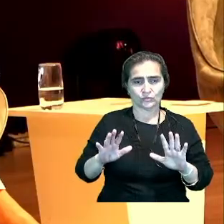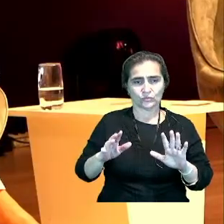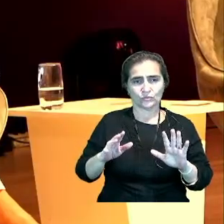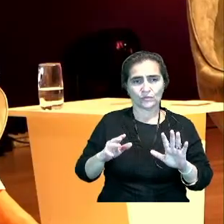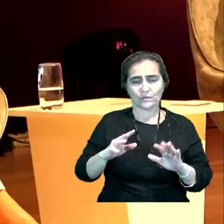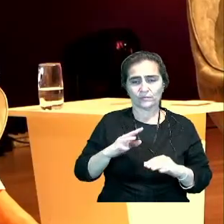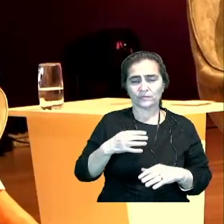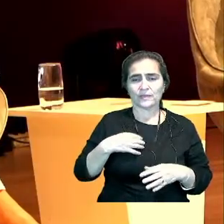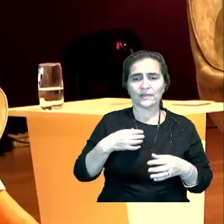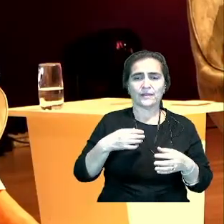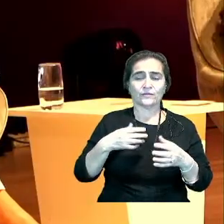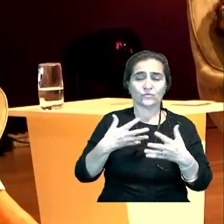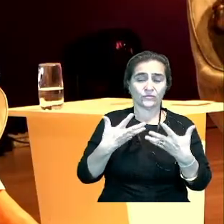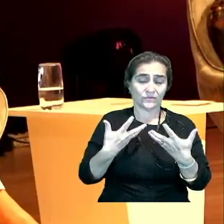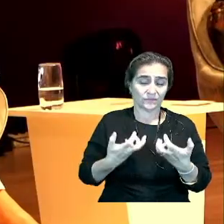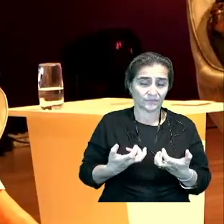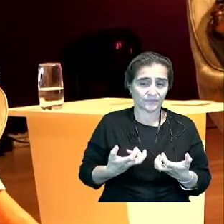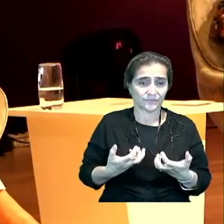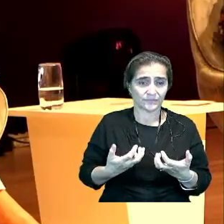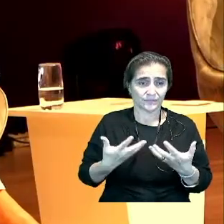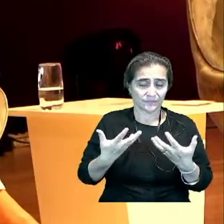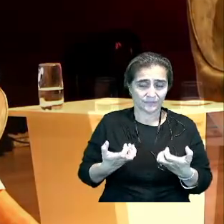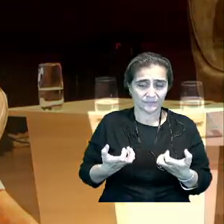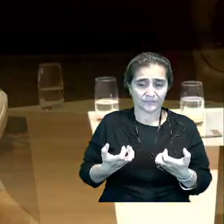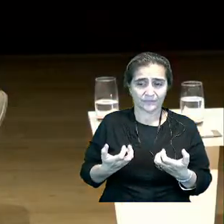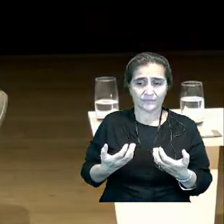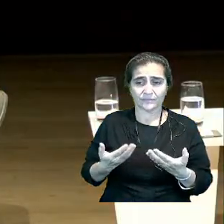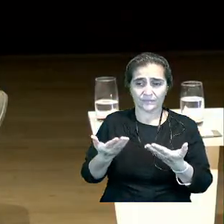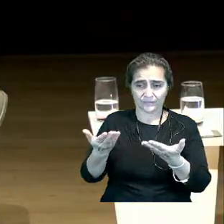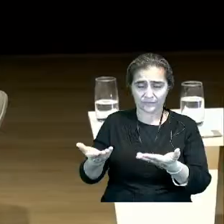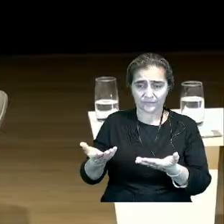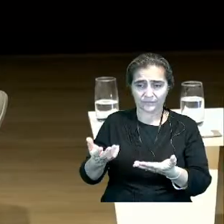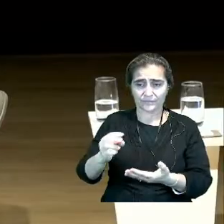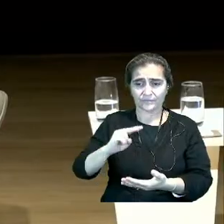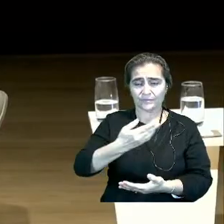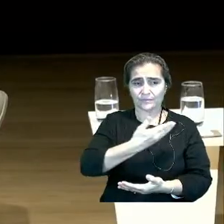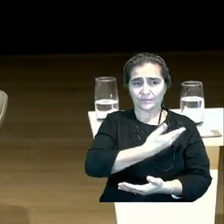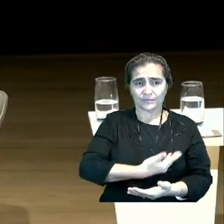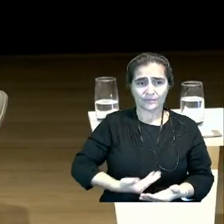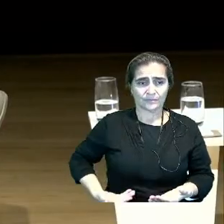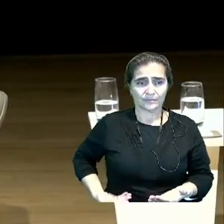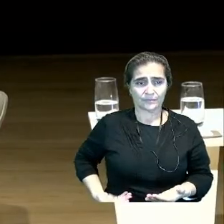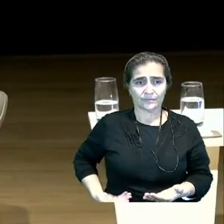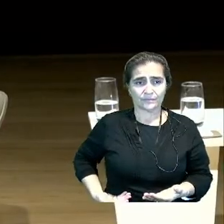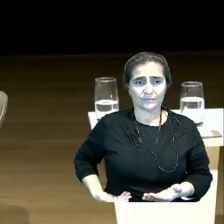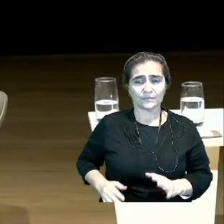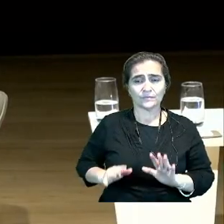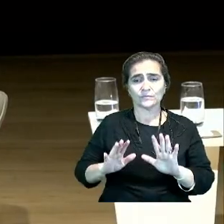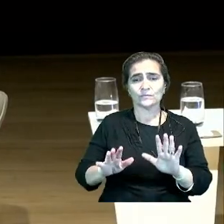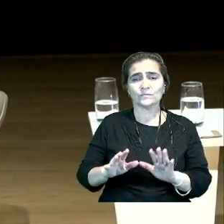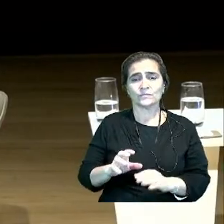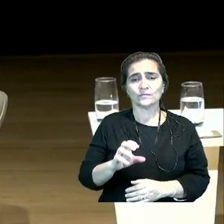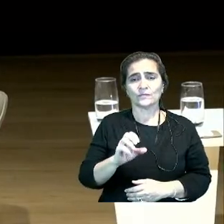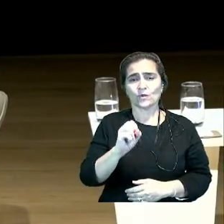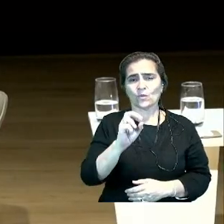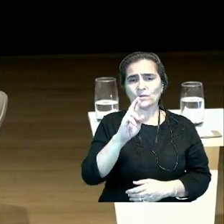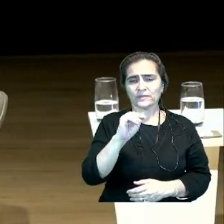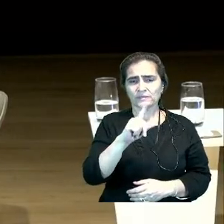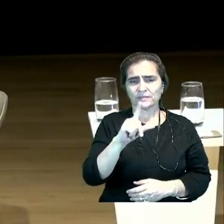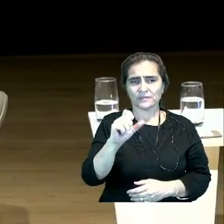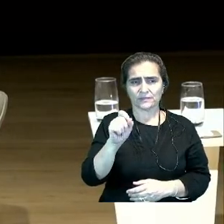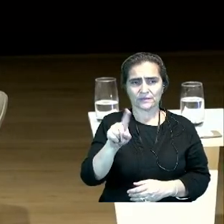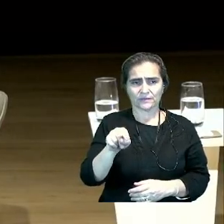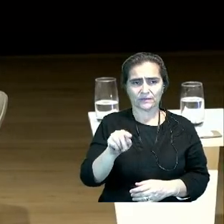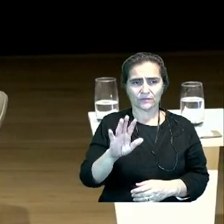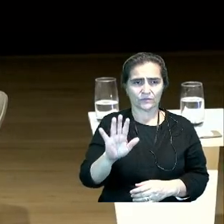outlook, from the point of spirituality and how to understand our existence. From a spiritual standpoint, I would like that the Orishas can